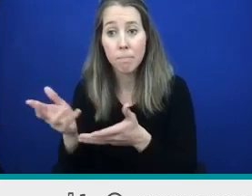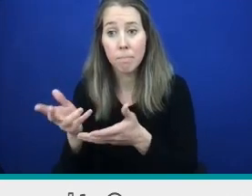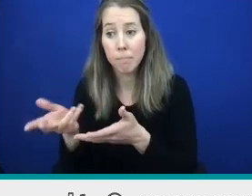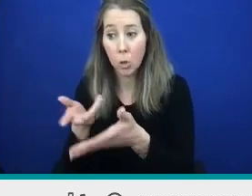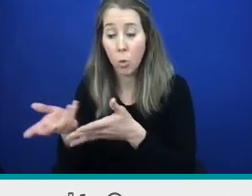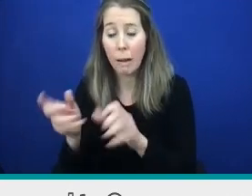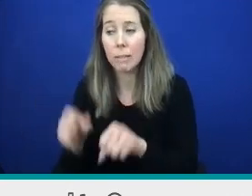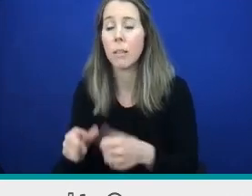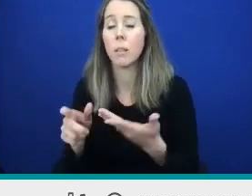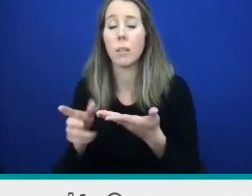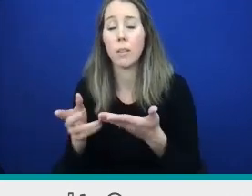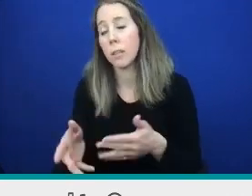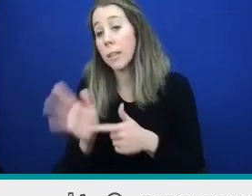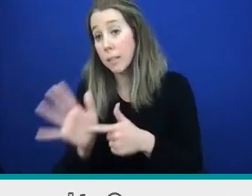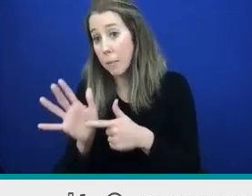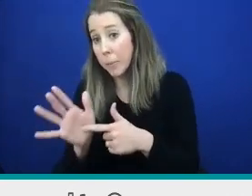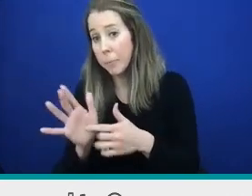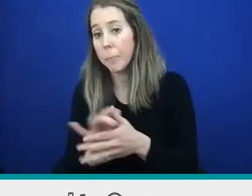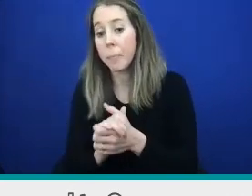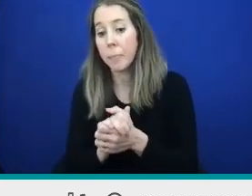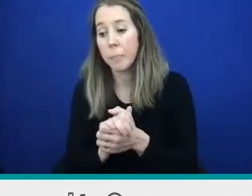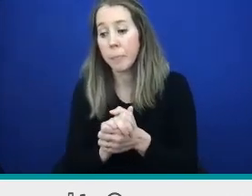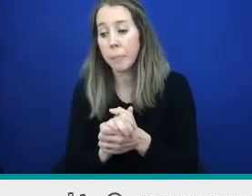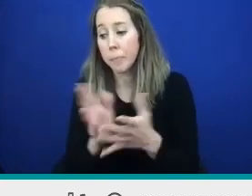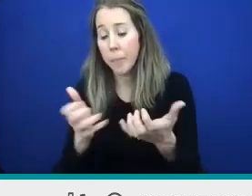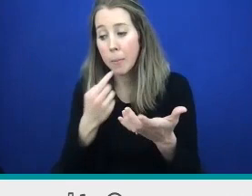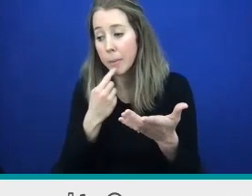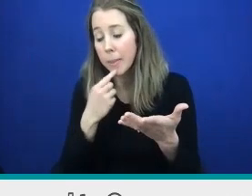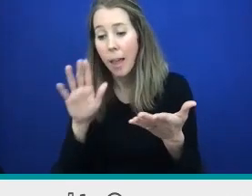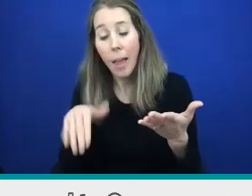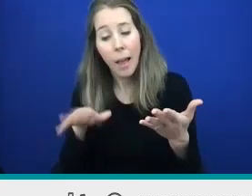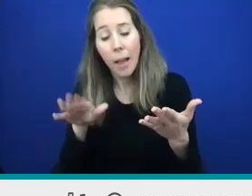them. So for example, if I wanted to say, hey,